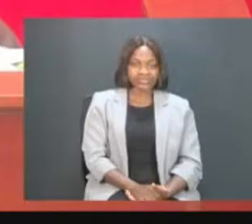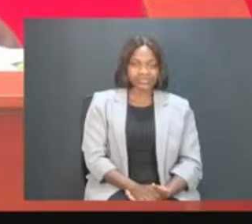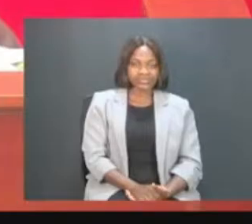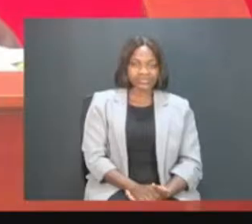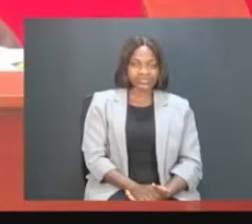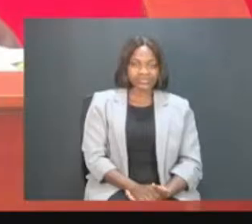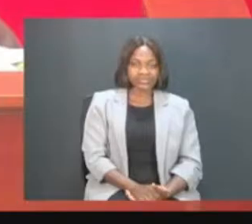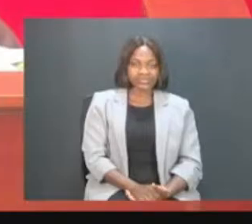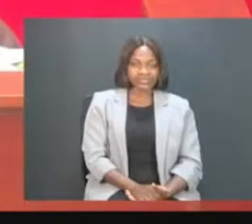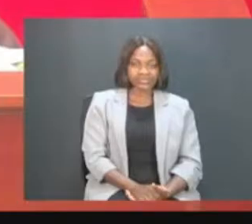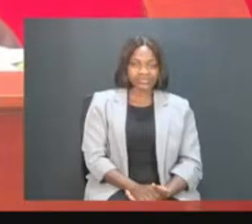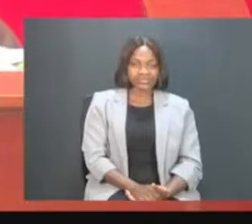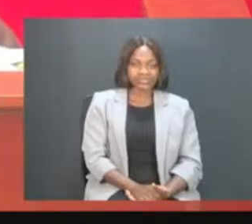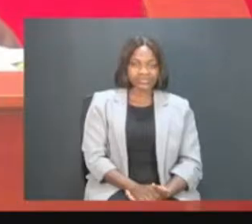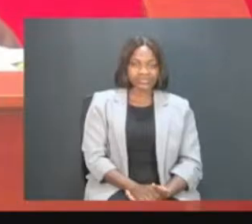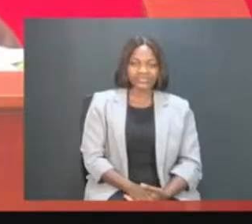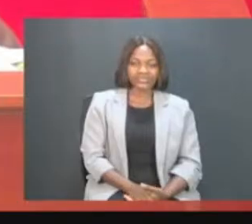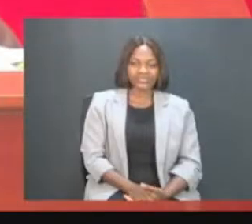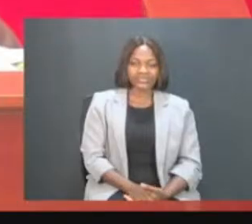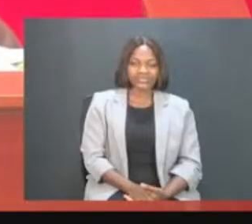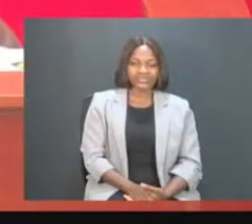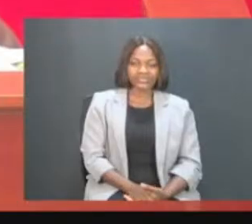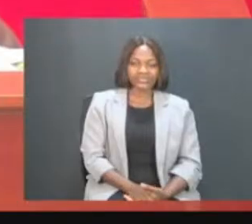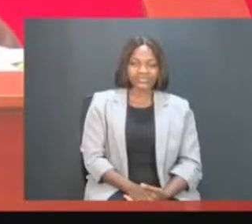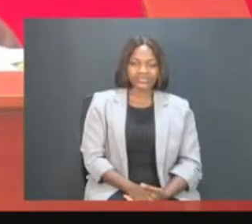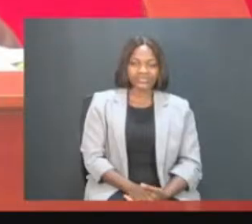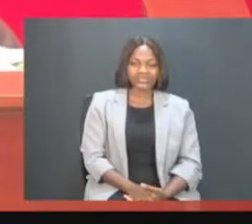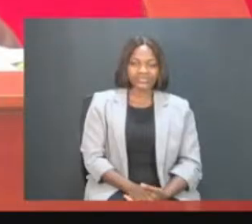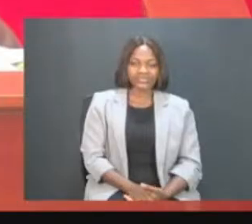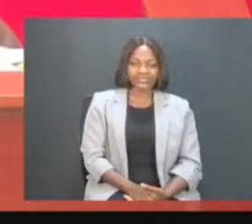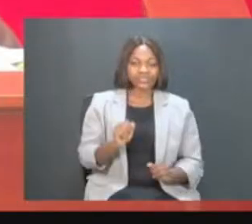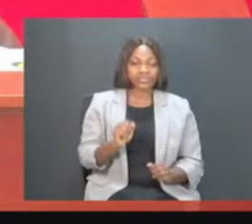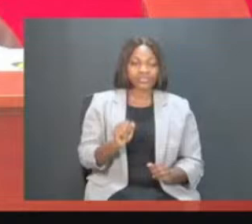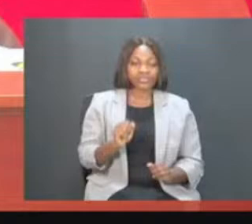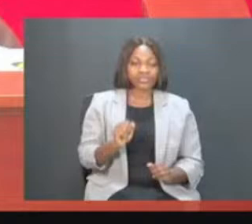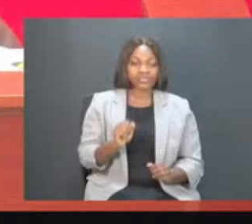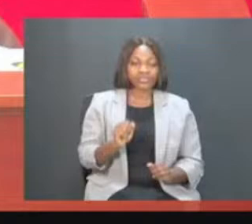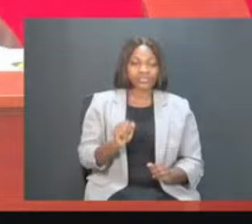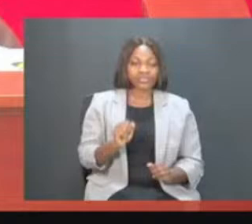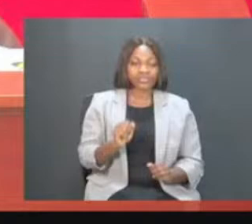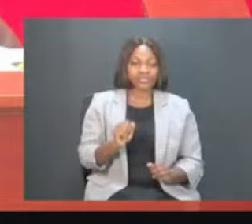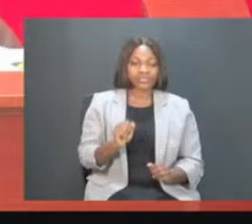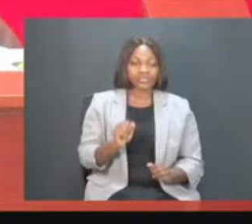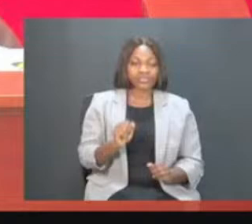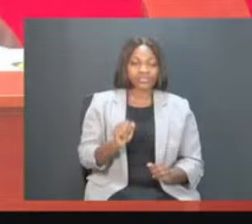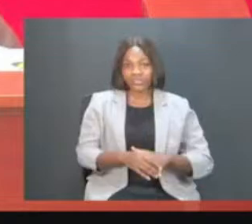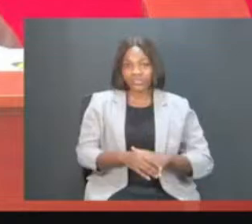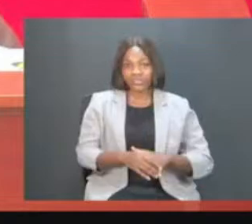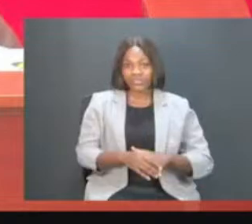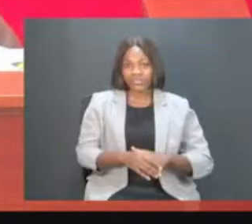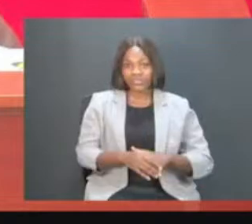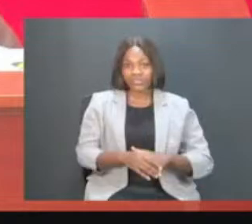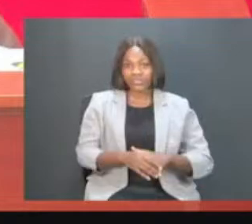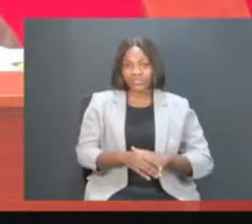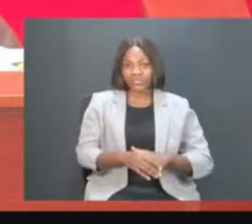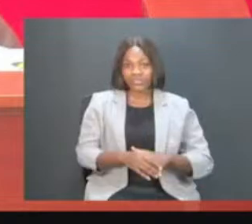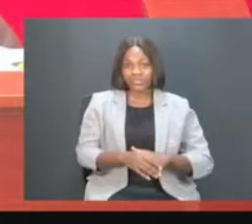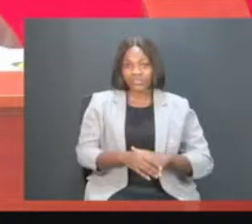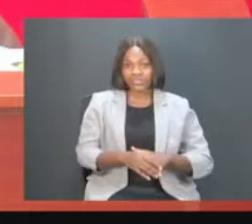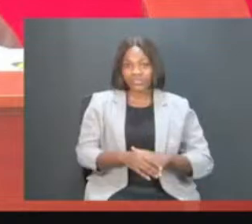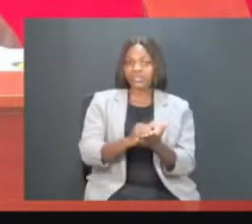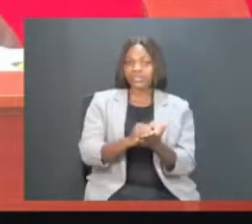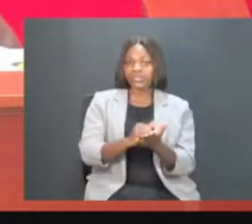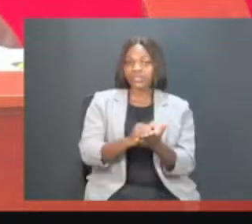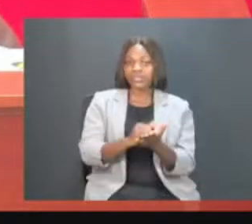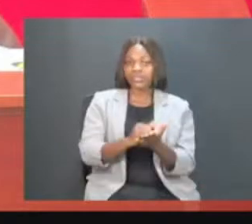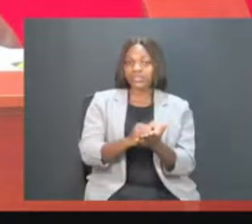Mr. Speaker, thank you for the opportunity to contribute to this report that has been laid before the House. I